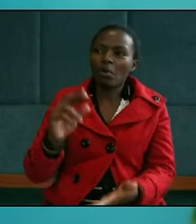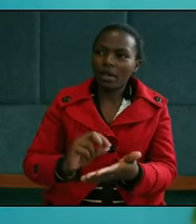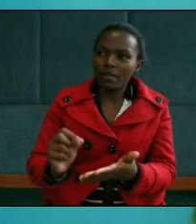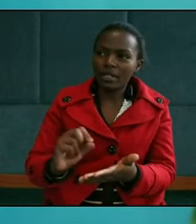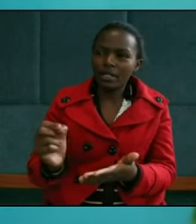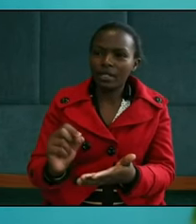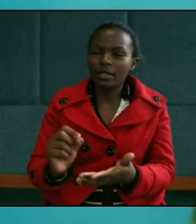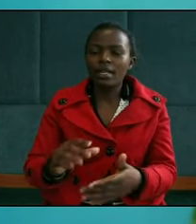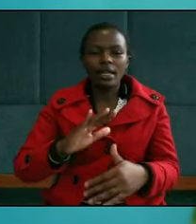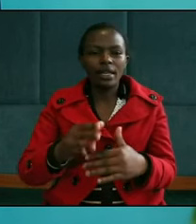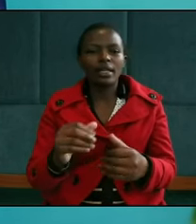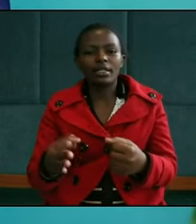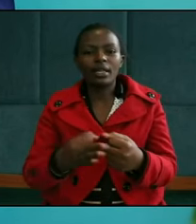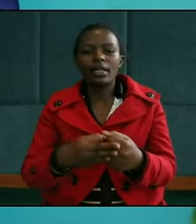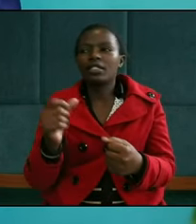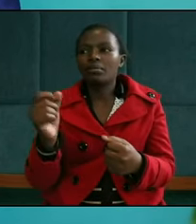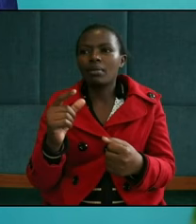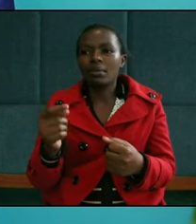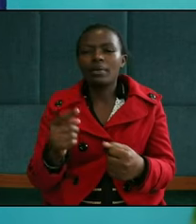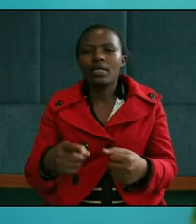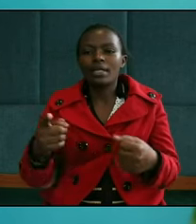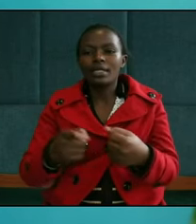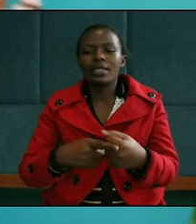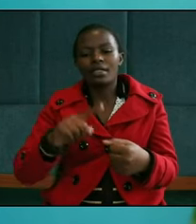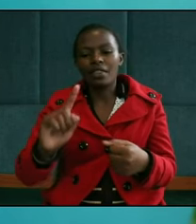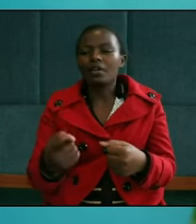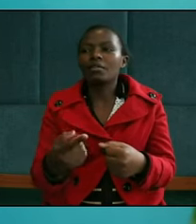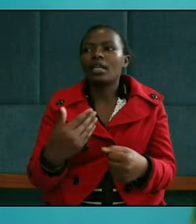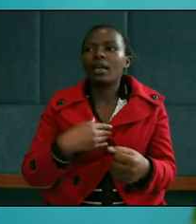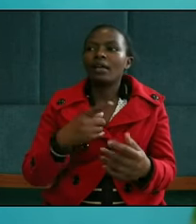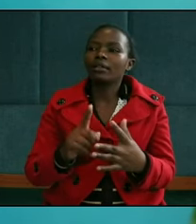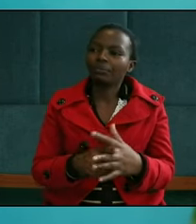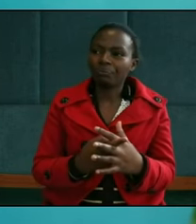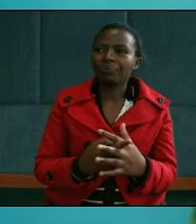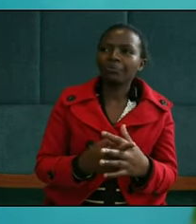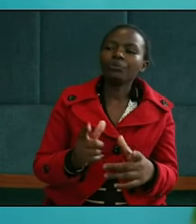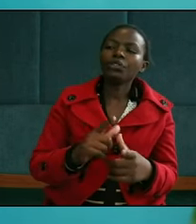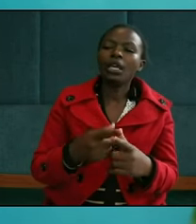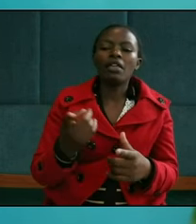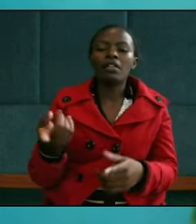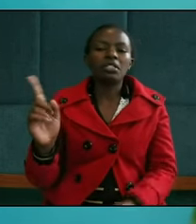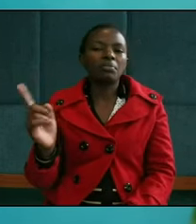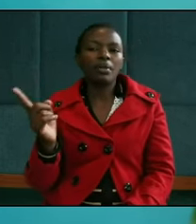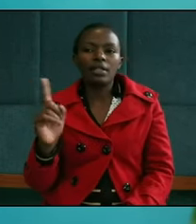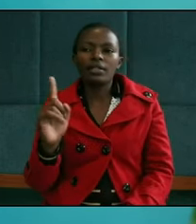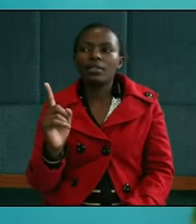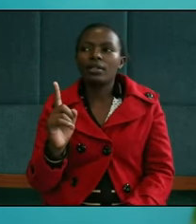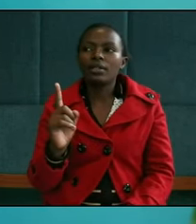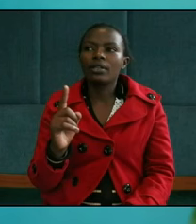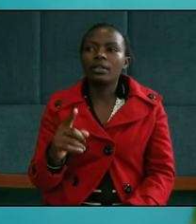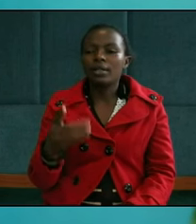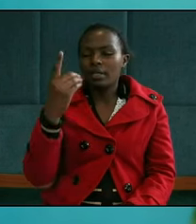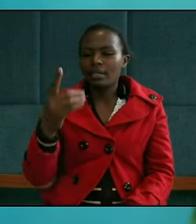8 months, 60,000 had enrolled. The ministry today is the largest of its kind. It offers free lessons